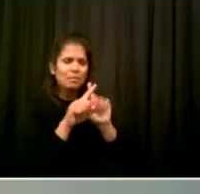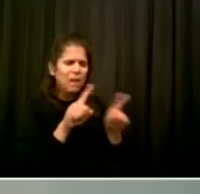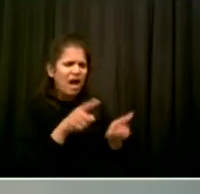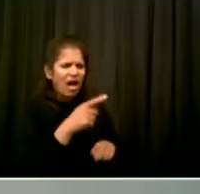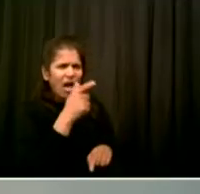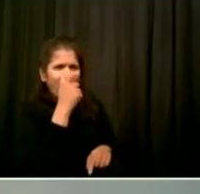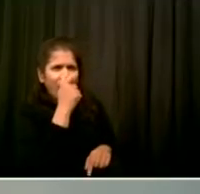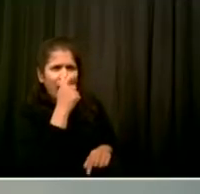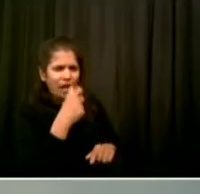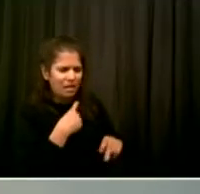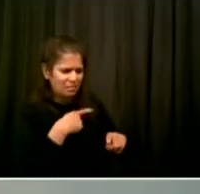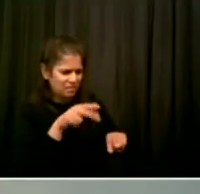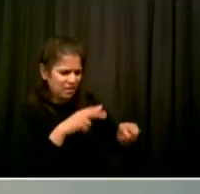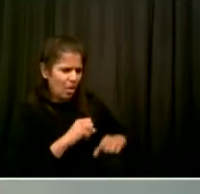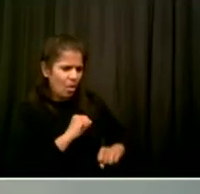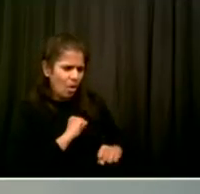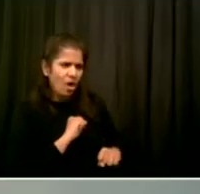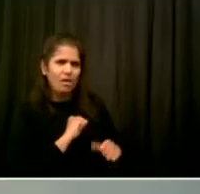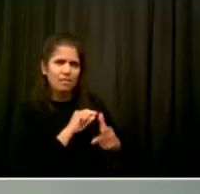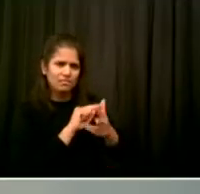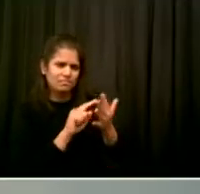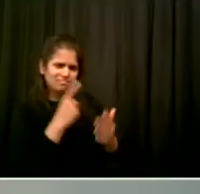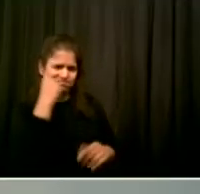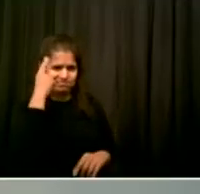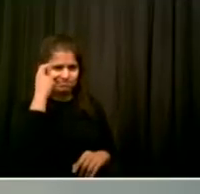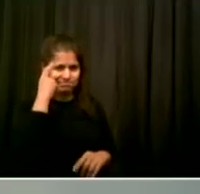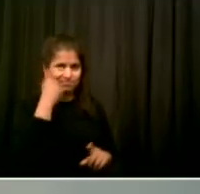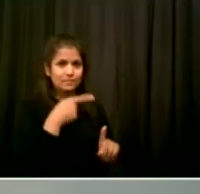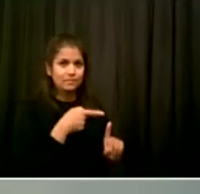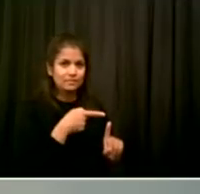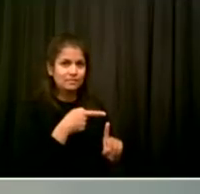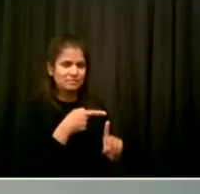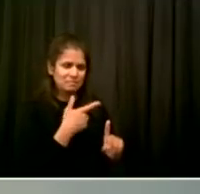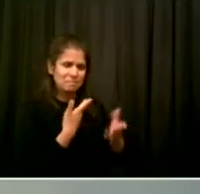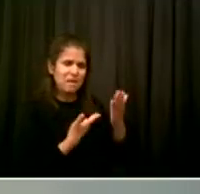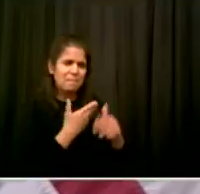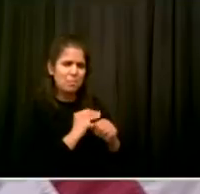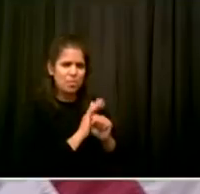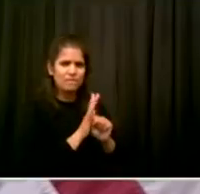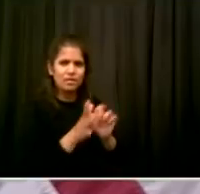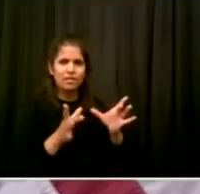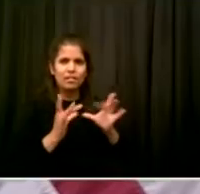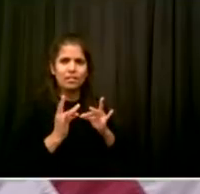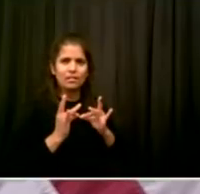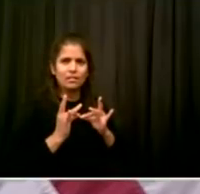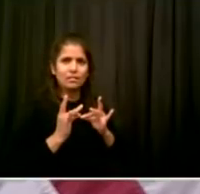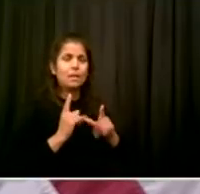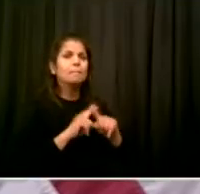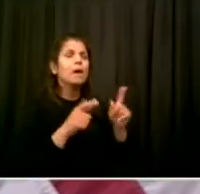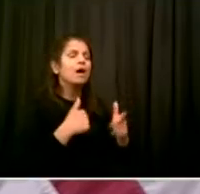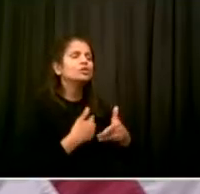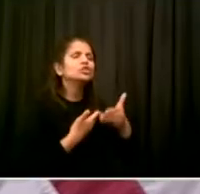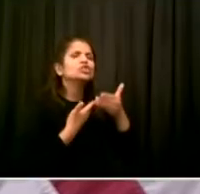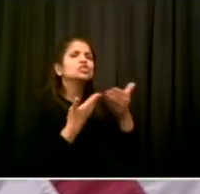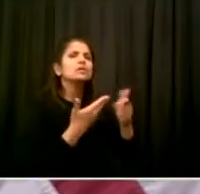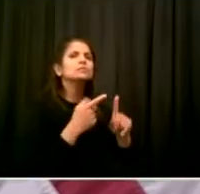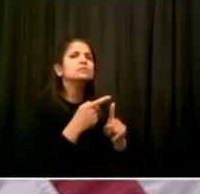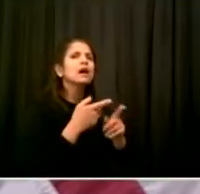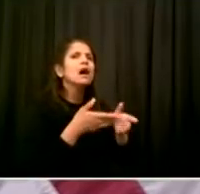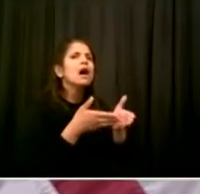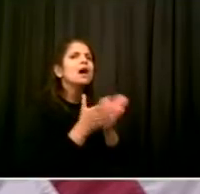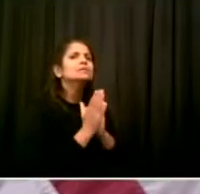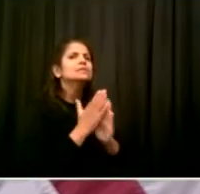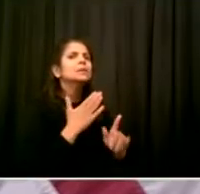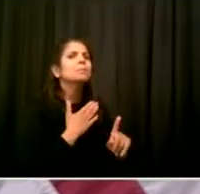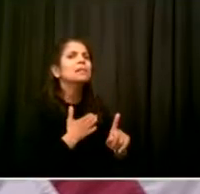those cases, ask people to still isolate. Ted, you want to add? Yeah, the only thing